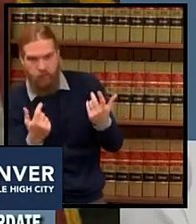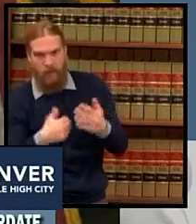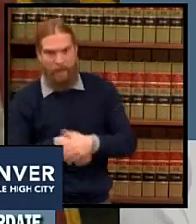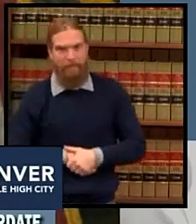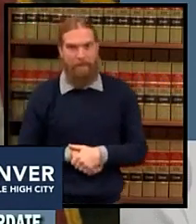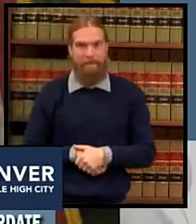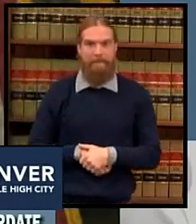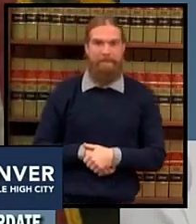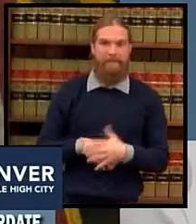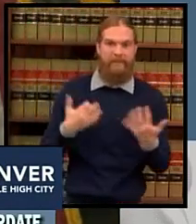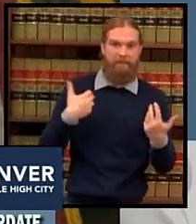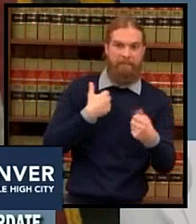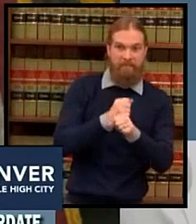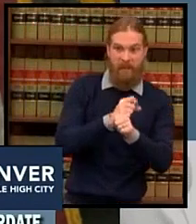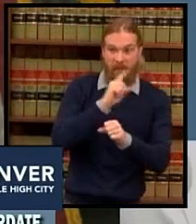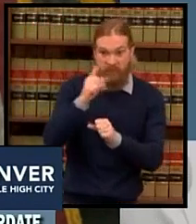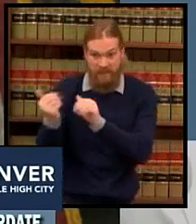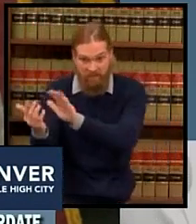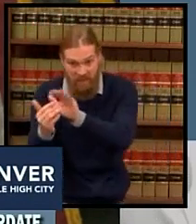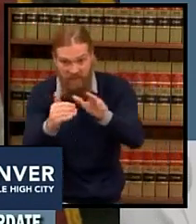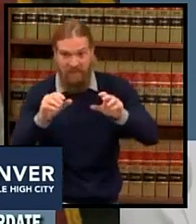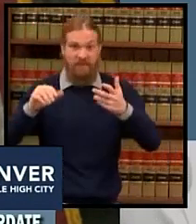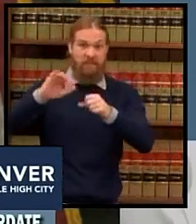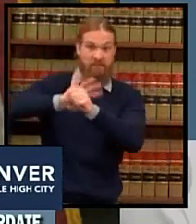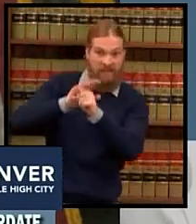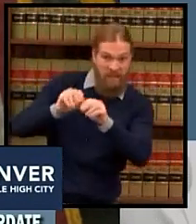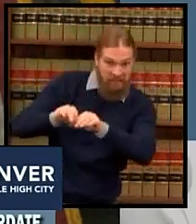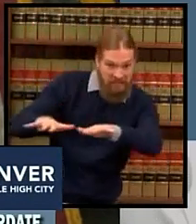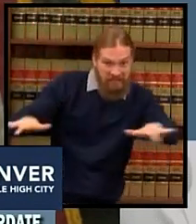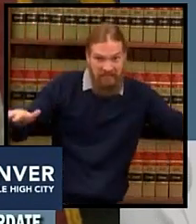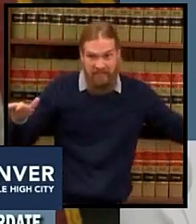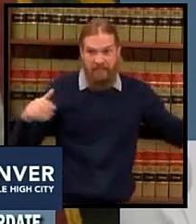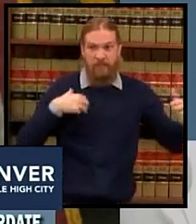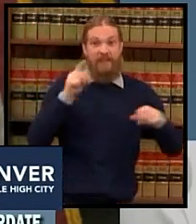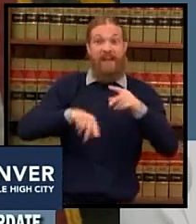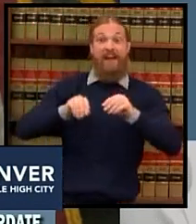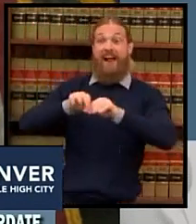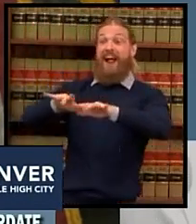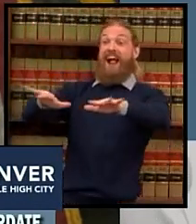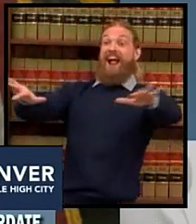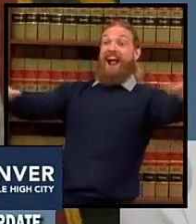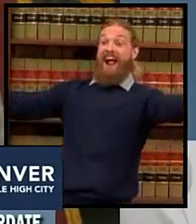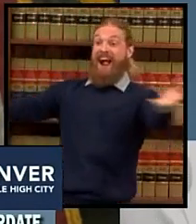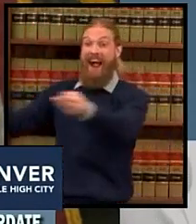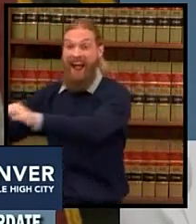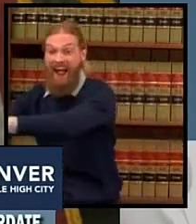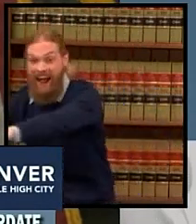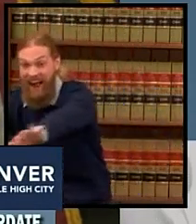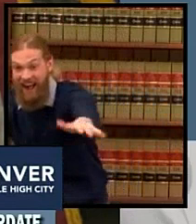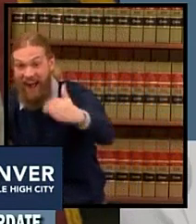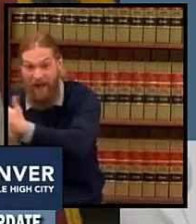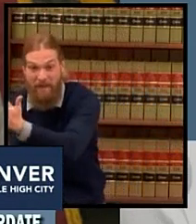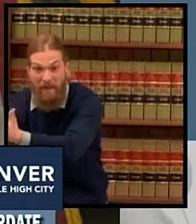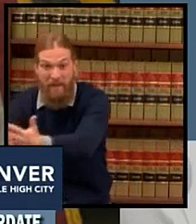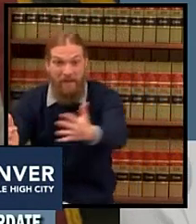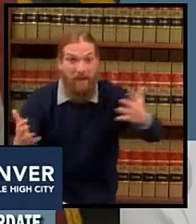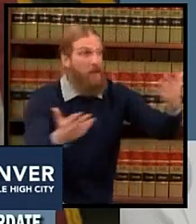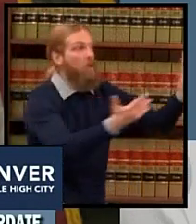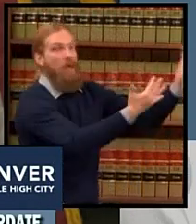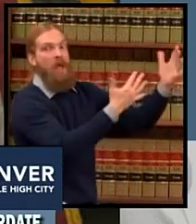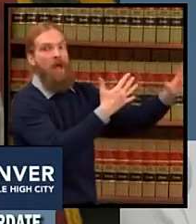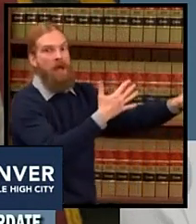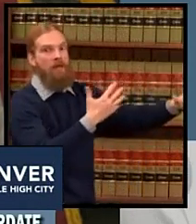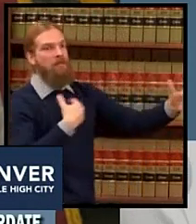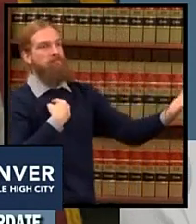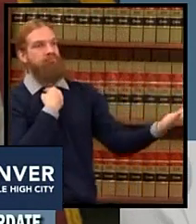face this pandemic. We can't do a lot of those things while those dollars are still pending out there. It's a pretty sticky wicket when it comes to the